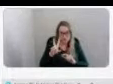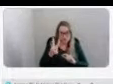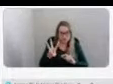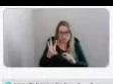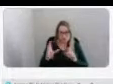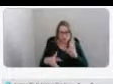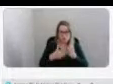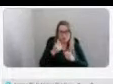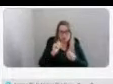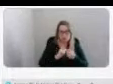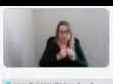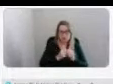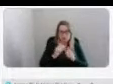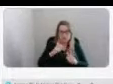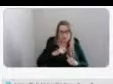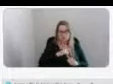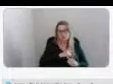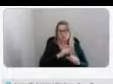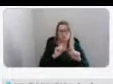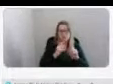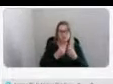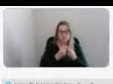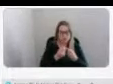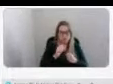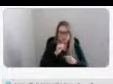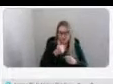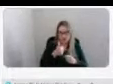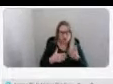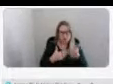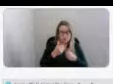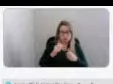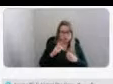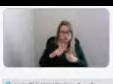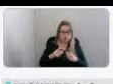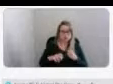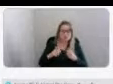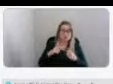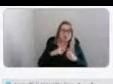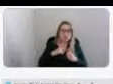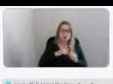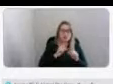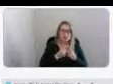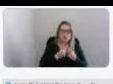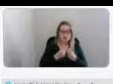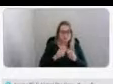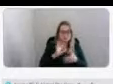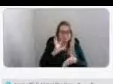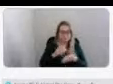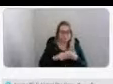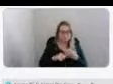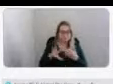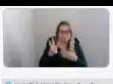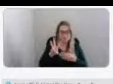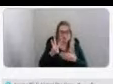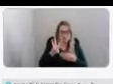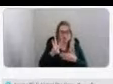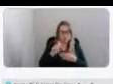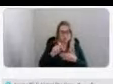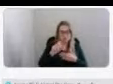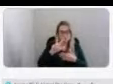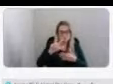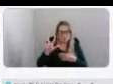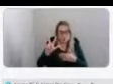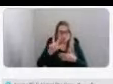competitive legislative districts if not the most competitive at a deviation of minus six point three three percent that's